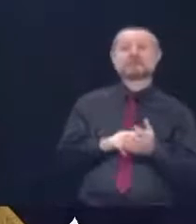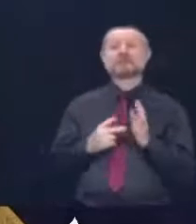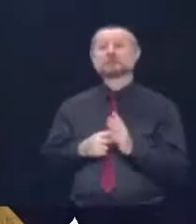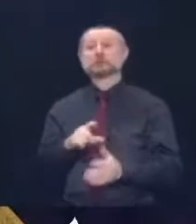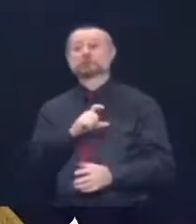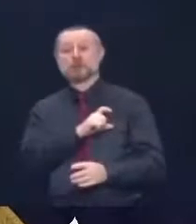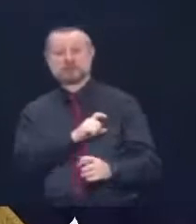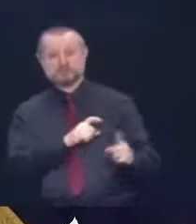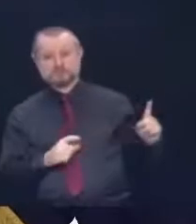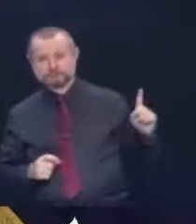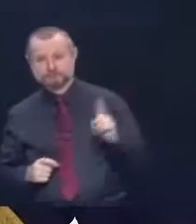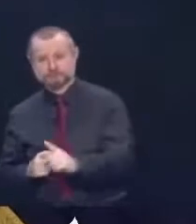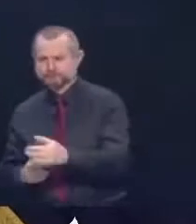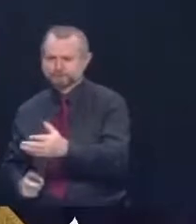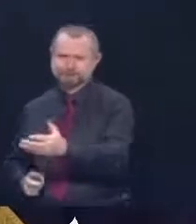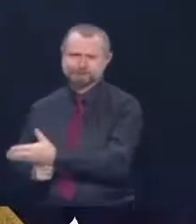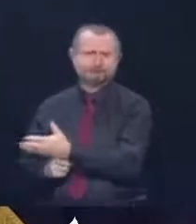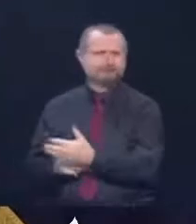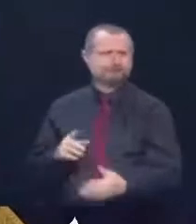give somebody a ticket,